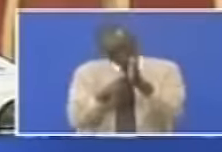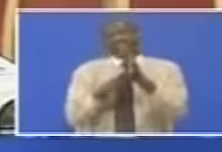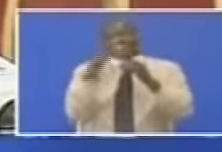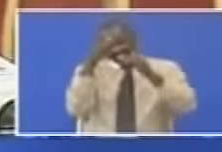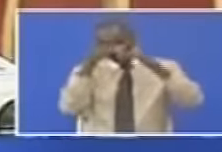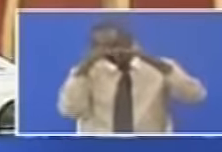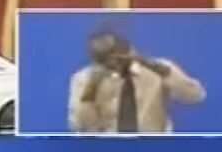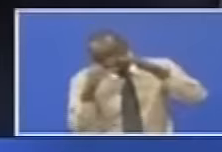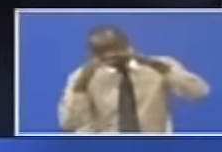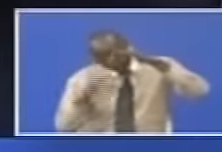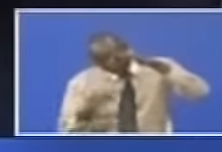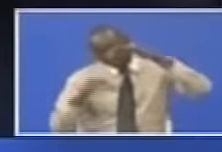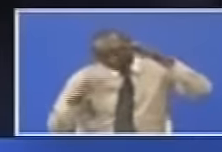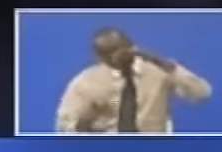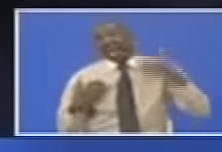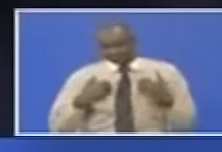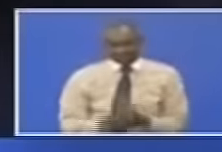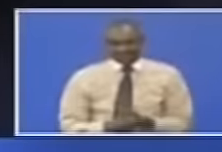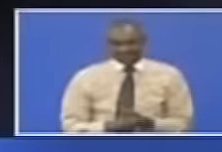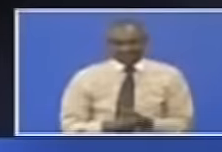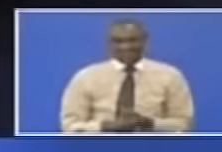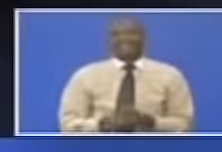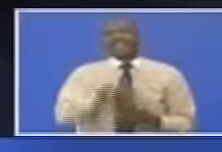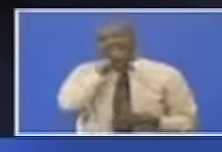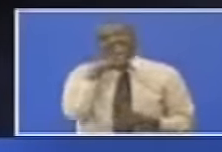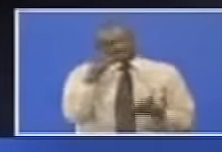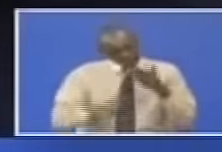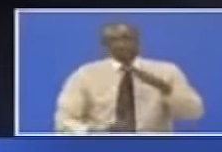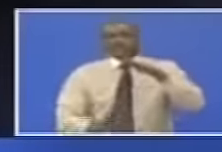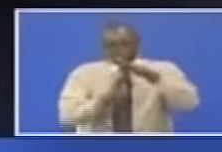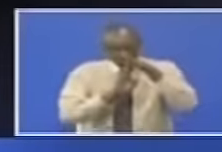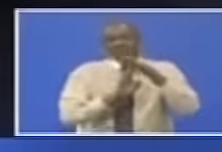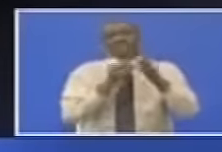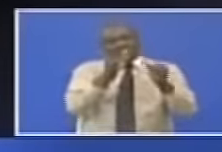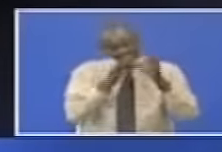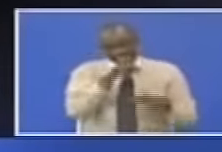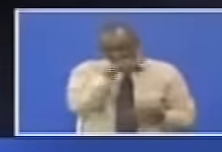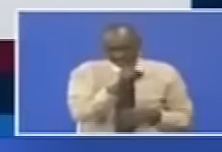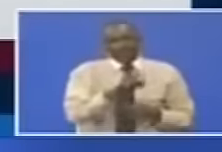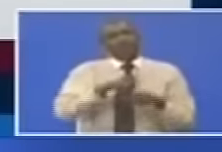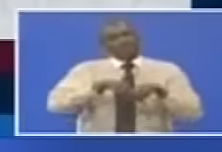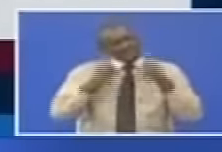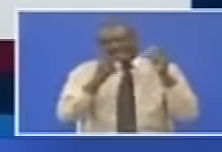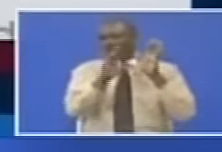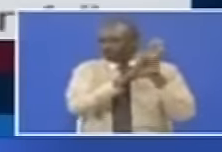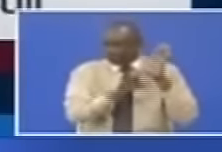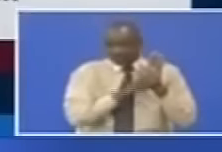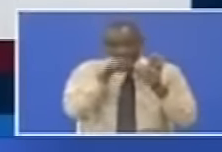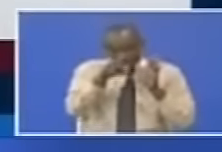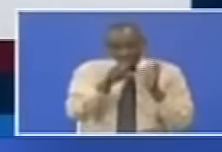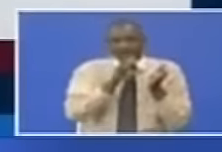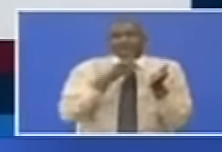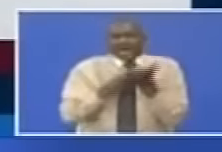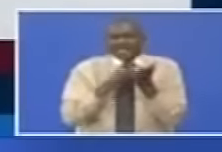layer. The opposition leader accused top national treasury officials of undermining the constitution by failing to